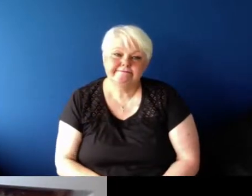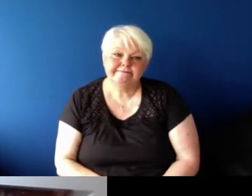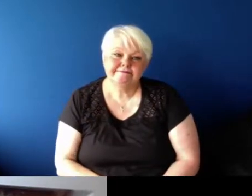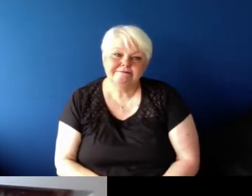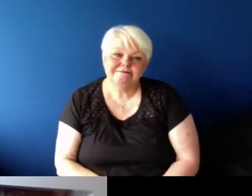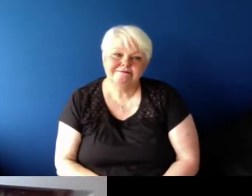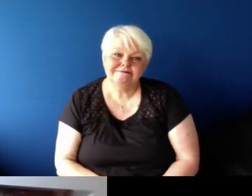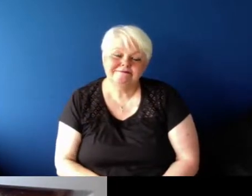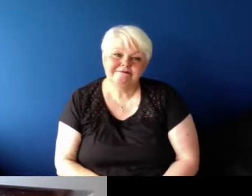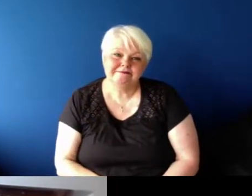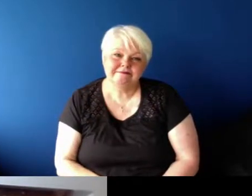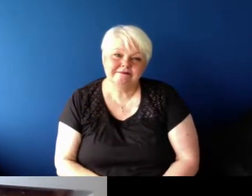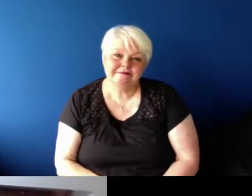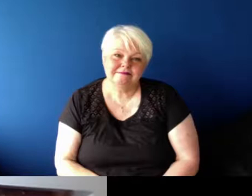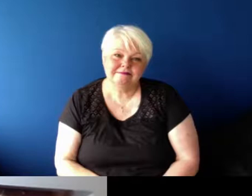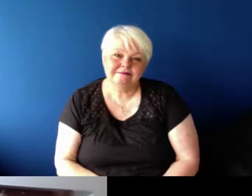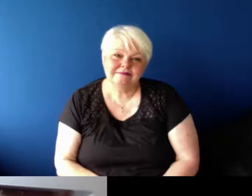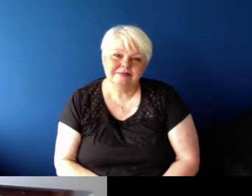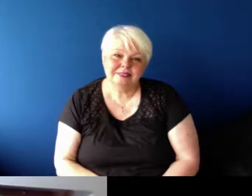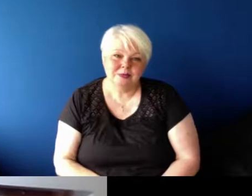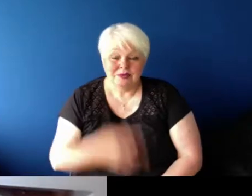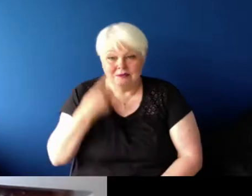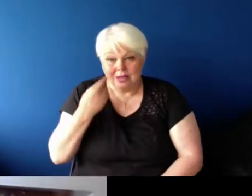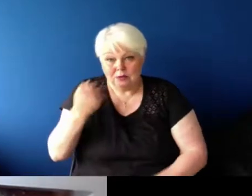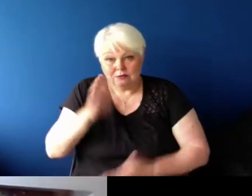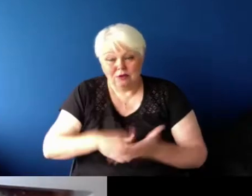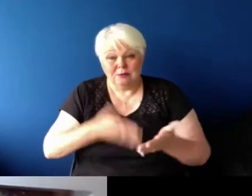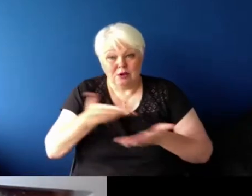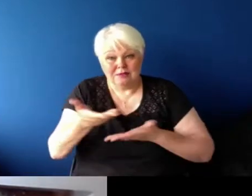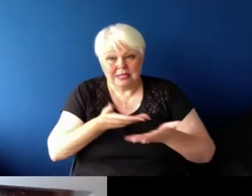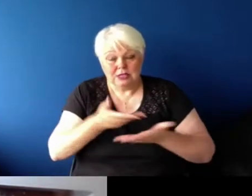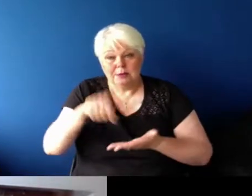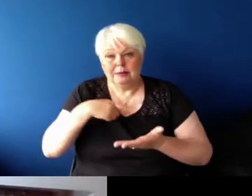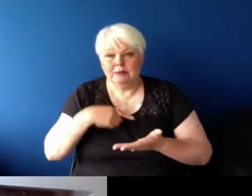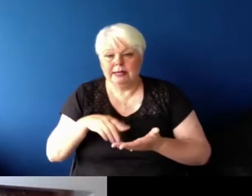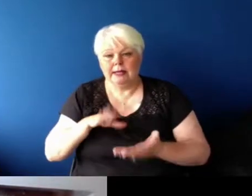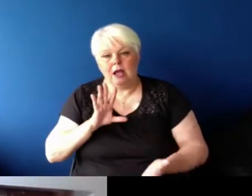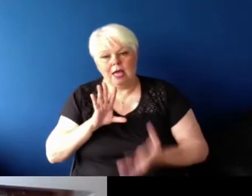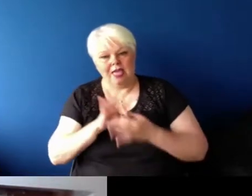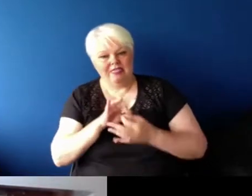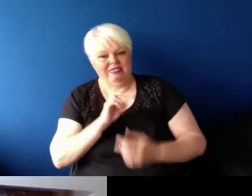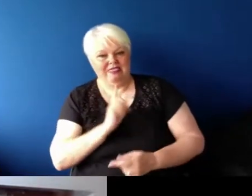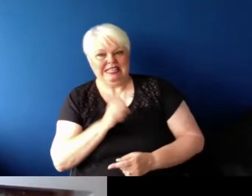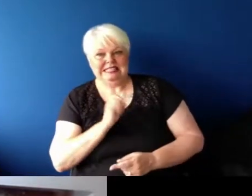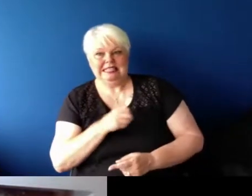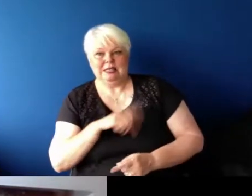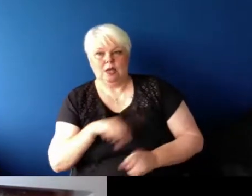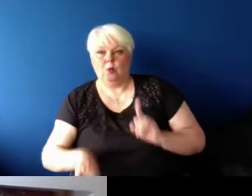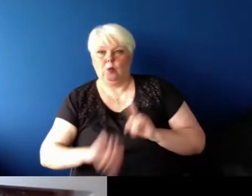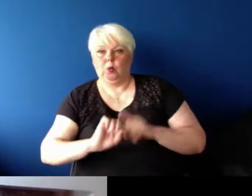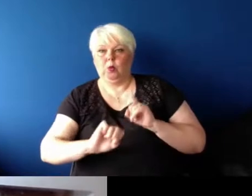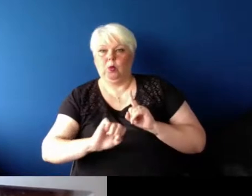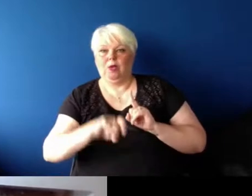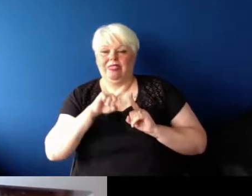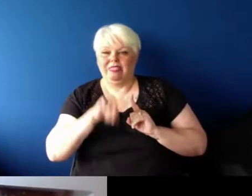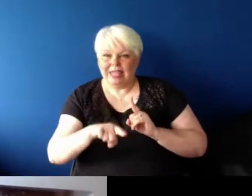And so that, but this is what we found from these conversations, is people really resonate with that sense of faith journey and